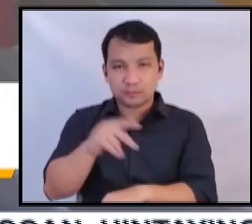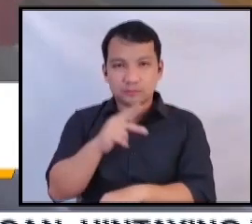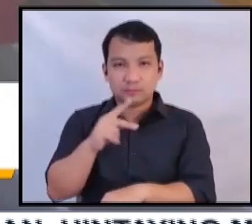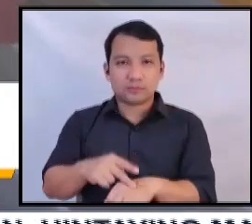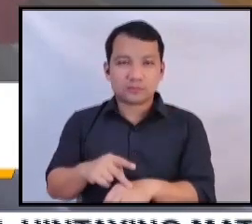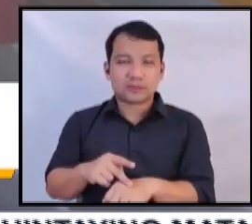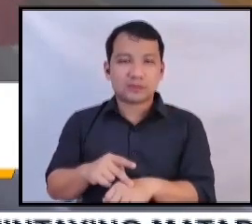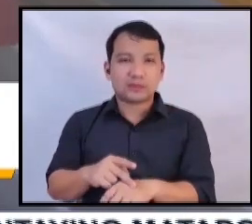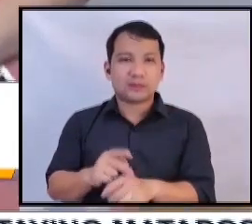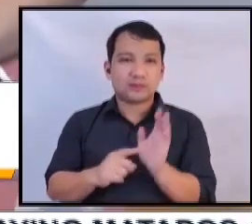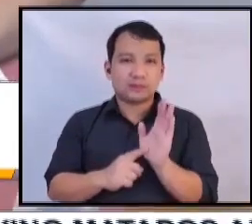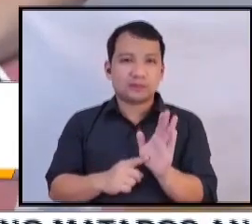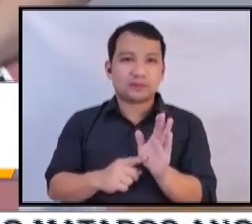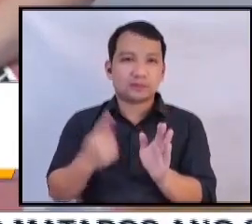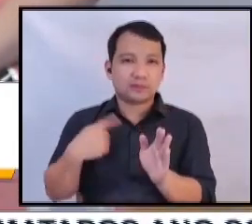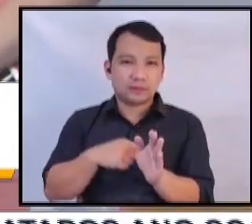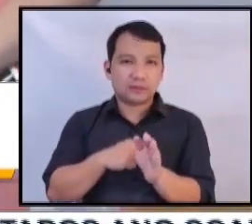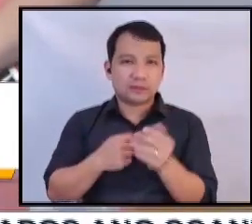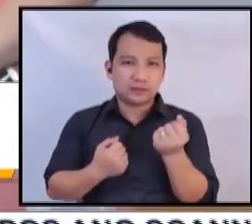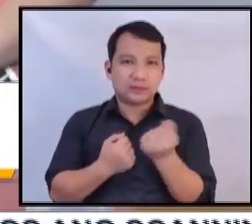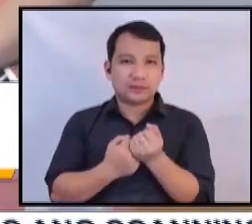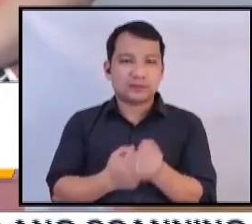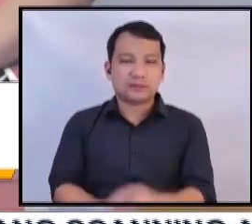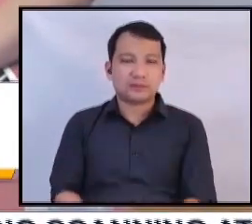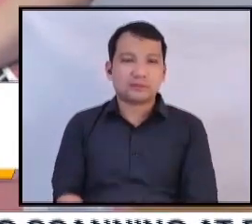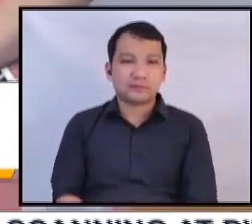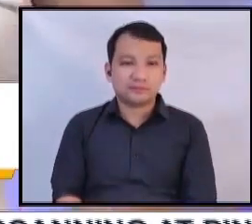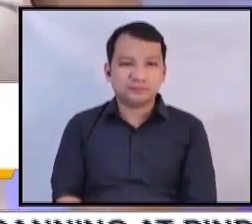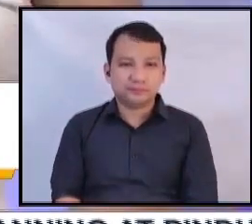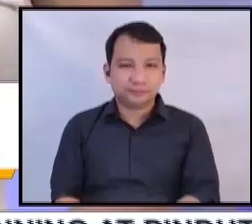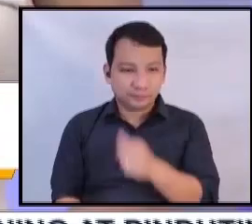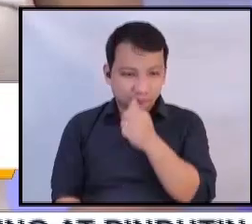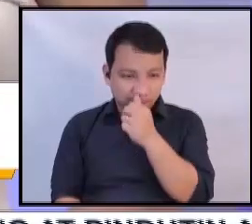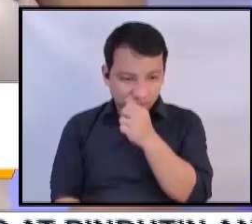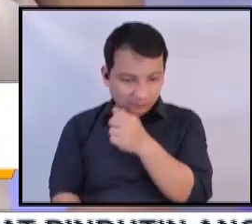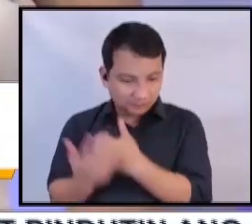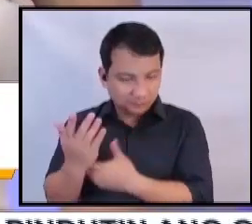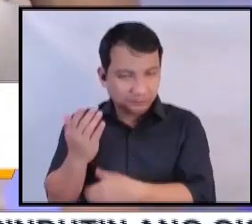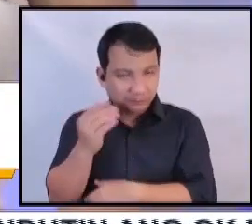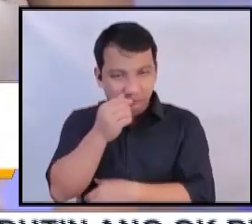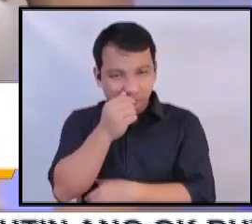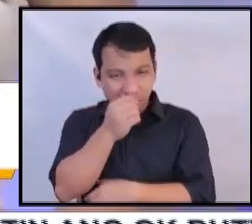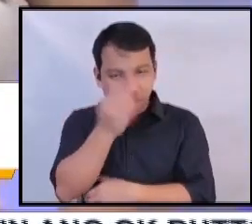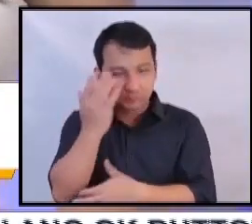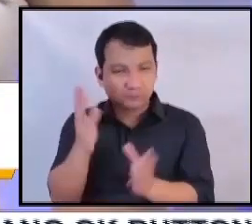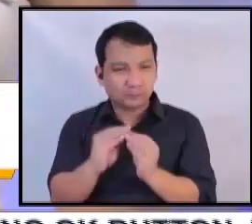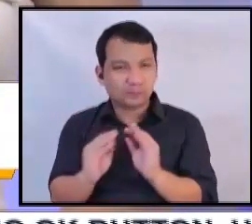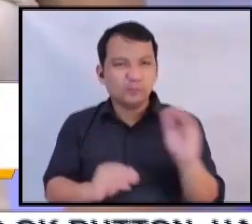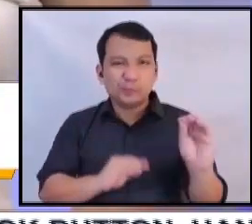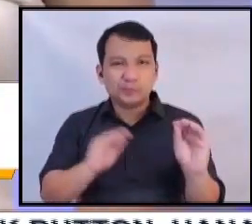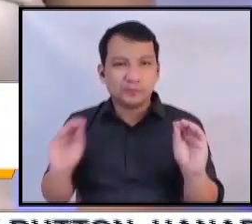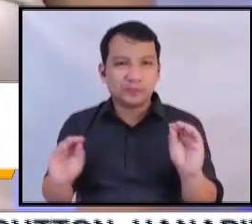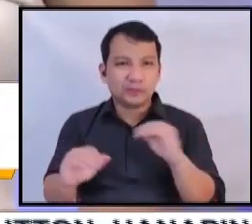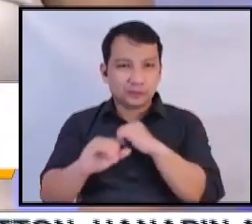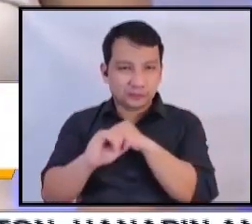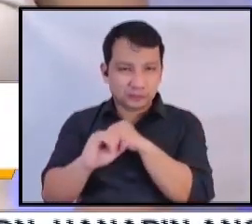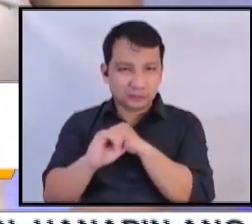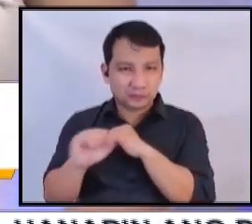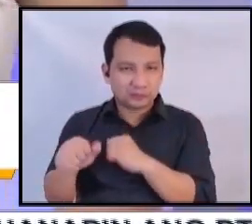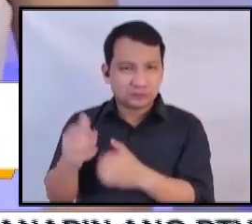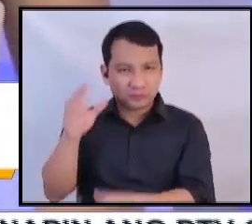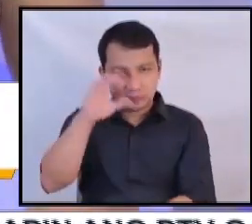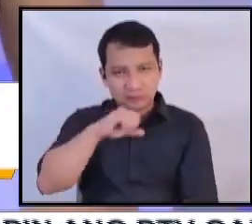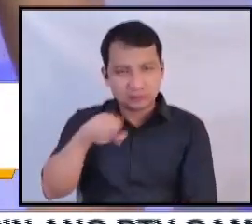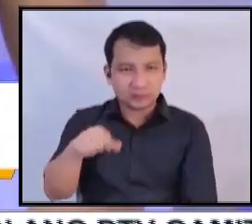our support. Of course, susuportahan natin yan. Siyempre, yung mga binibini, may mga kanya-kanya kayong advocacy. I wonder si Dr. Trisha ay